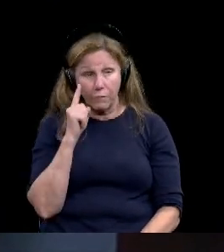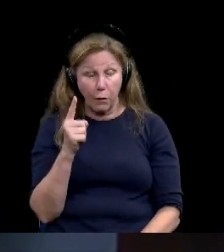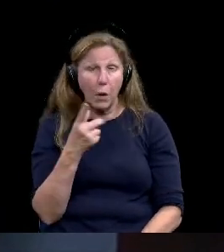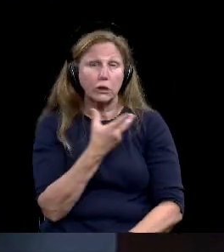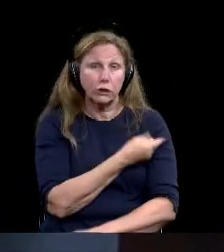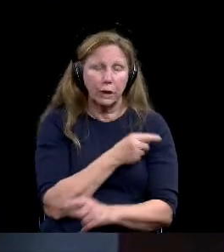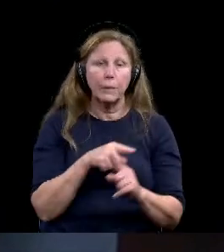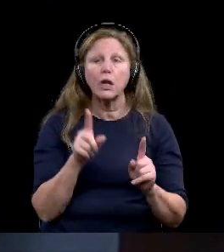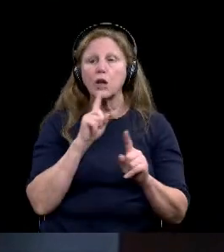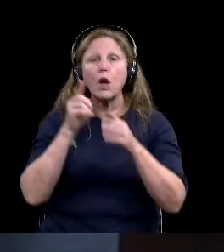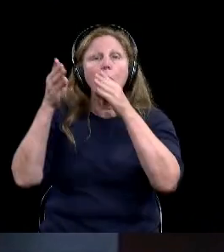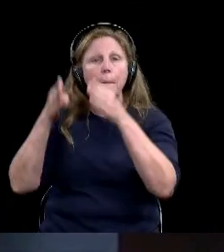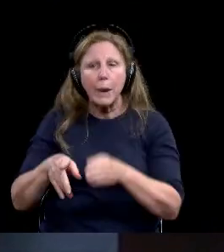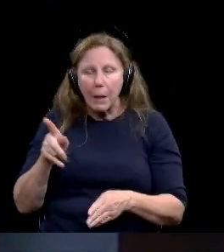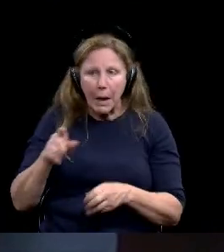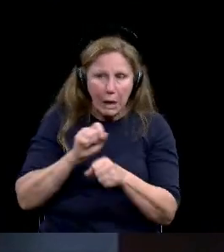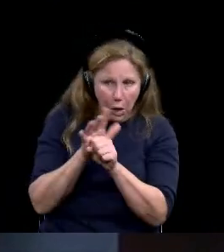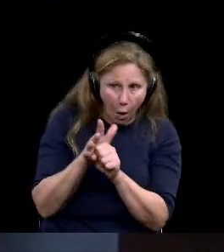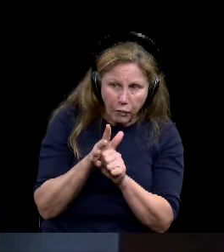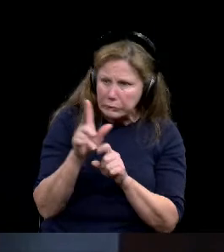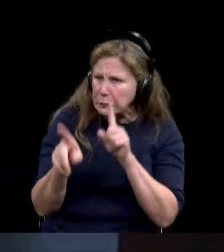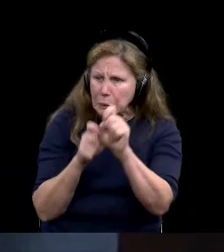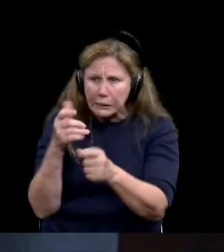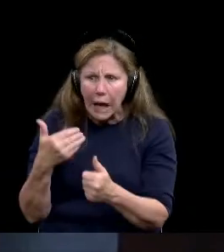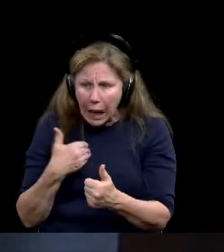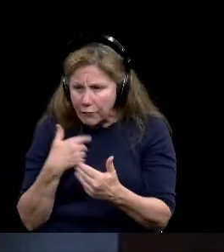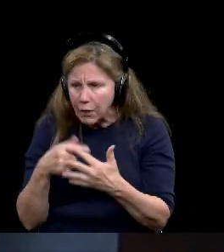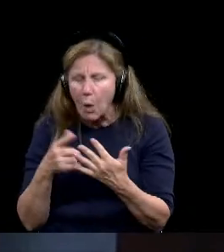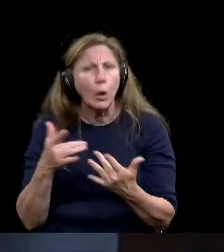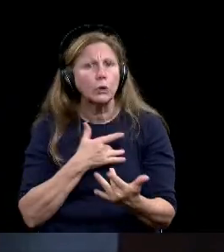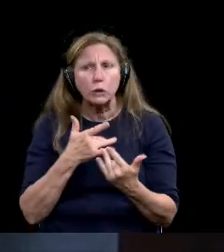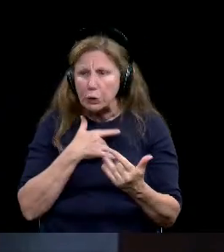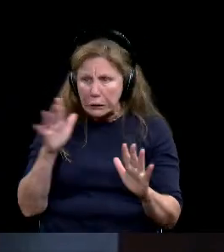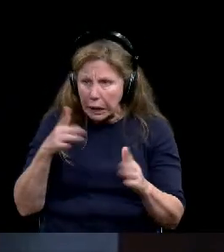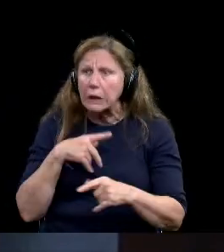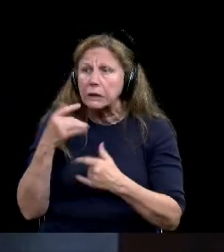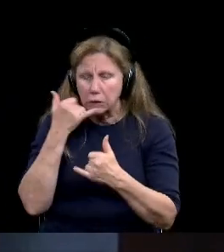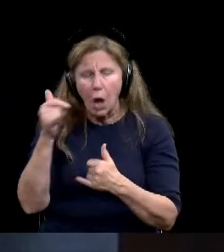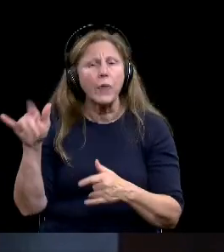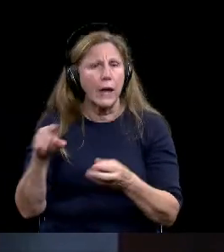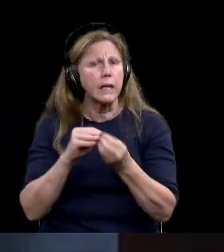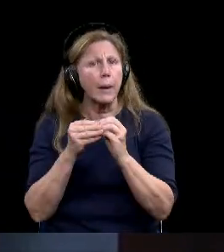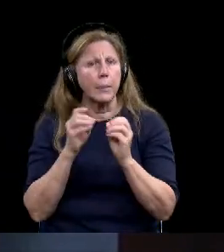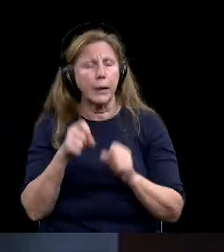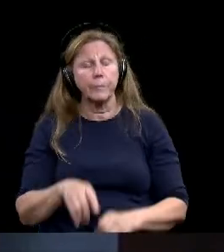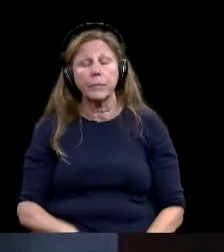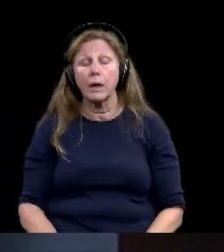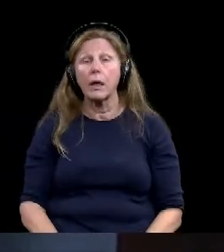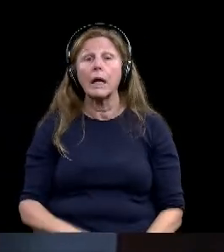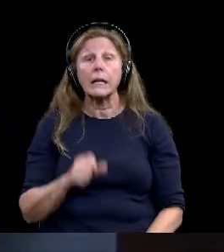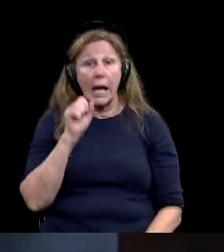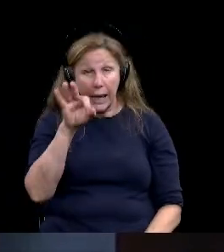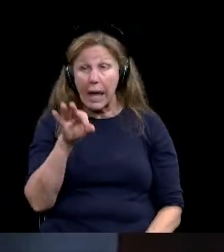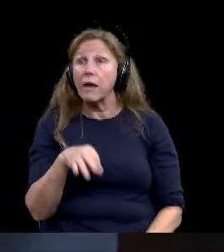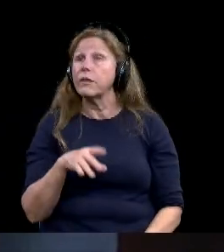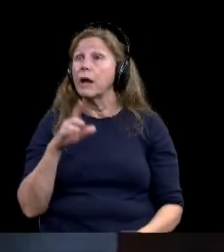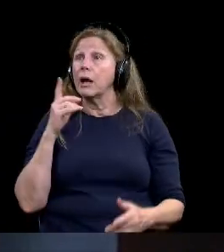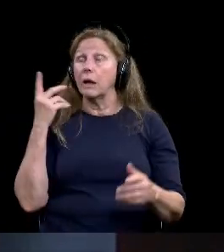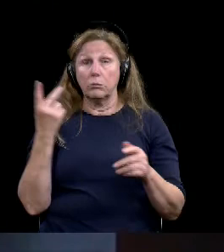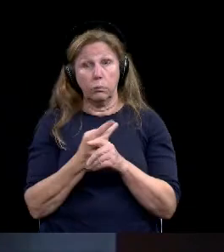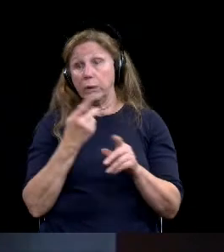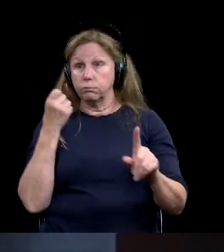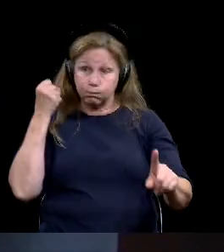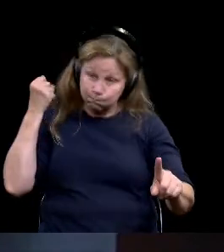situation changes locally and we see a return to indicators such as COVID-19 related hospital capacity